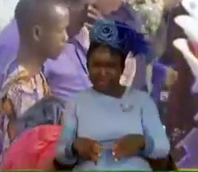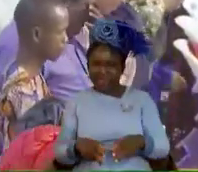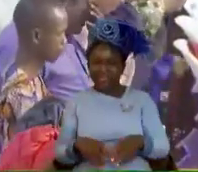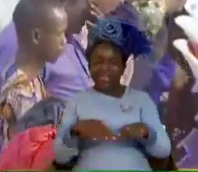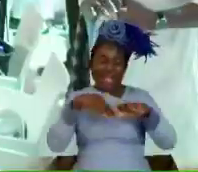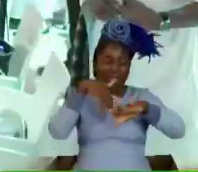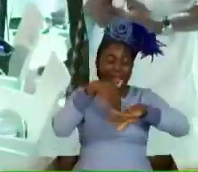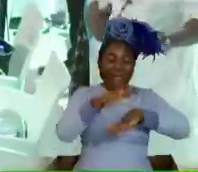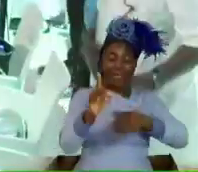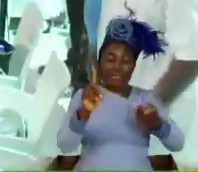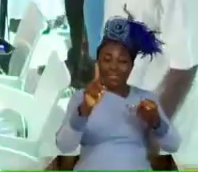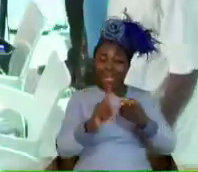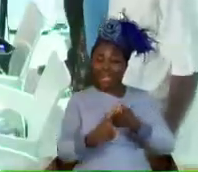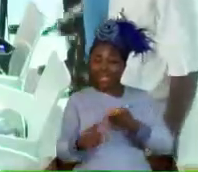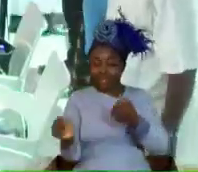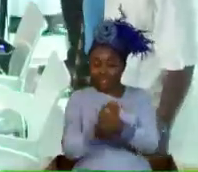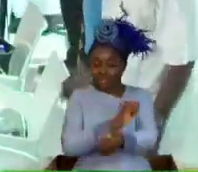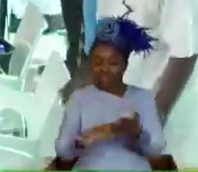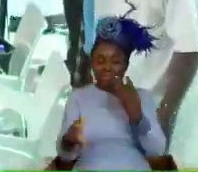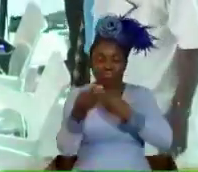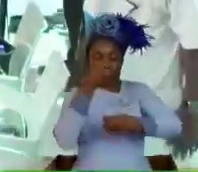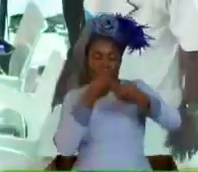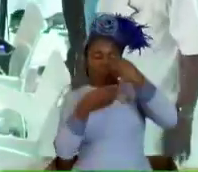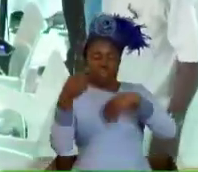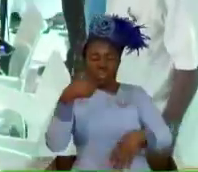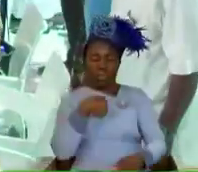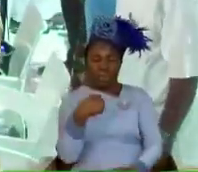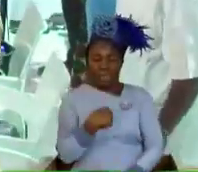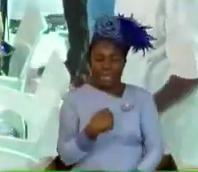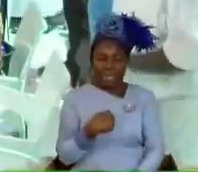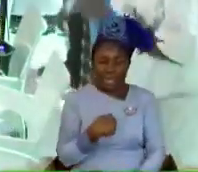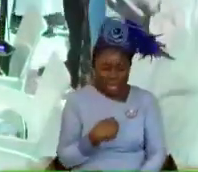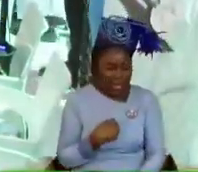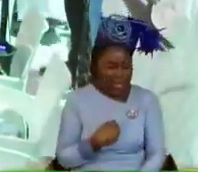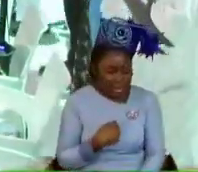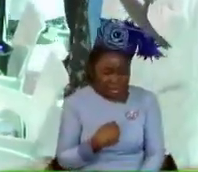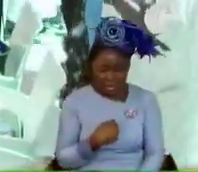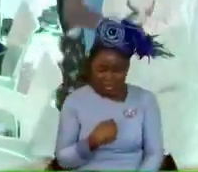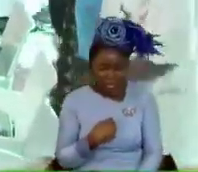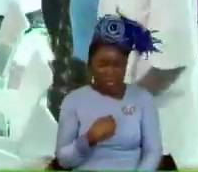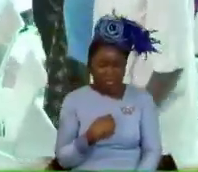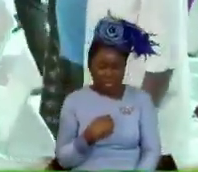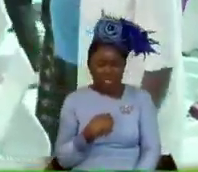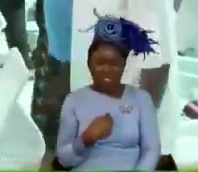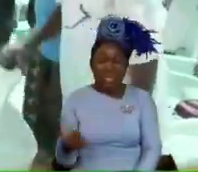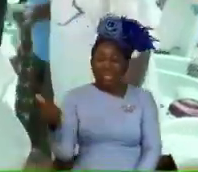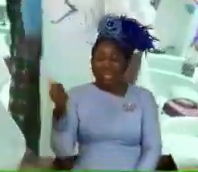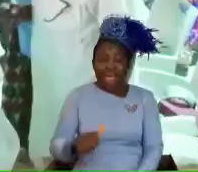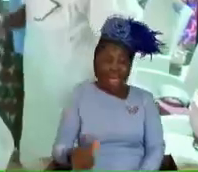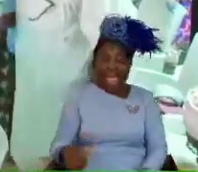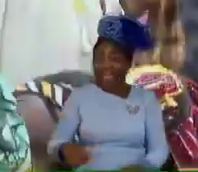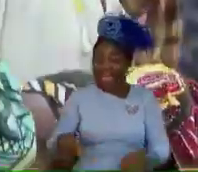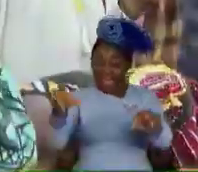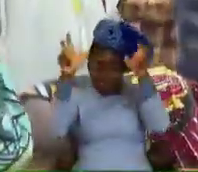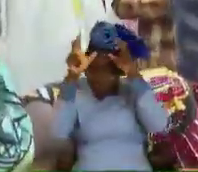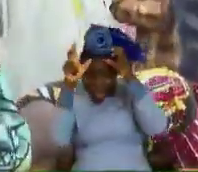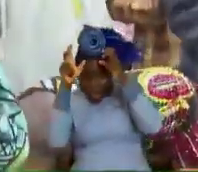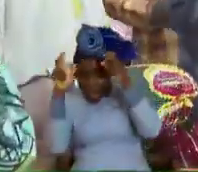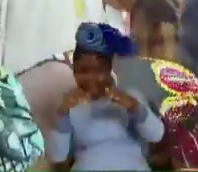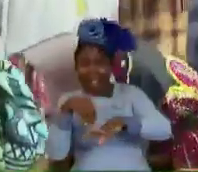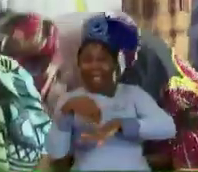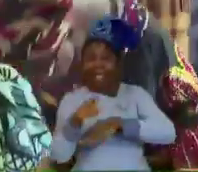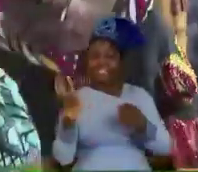To swallow me. Tonyo, lati gbe mi mi. Is that the loudest you can say it? Debo which le lo soke